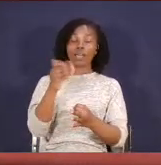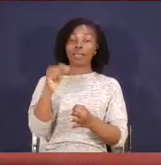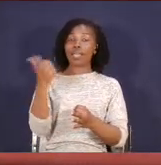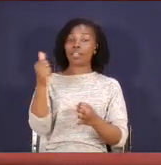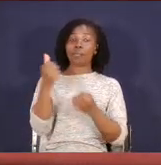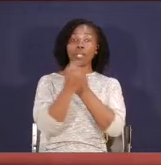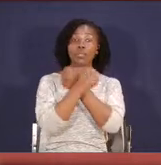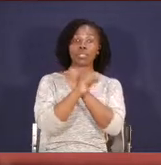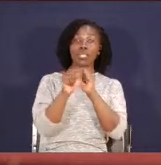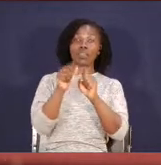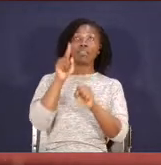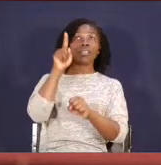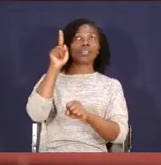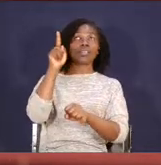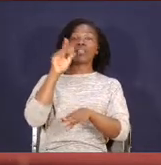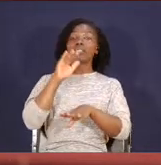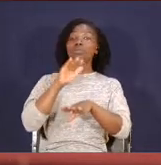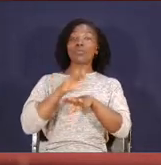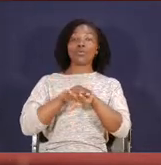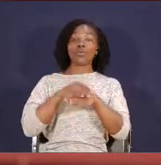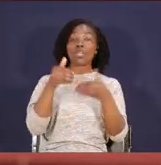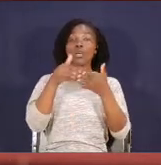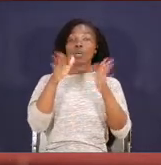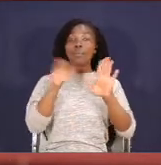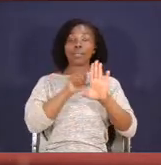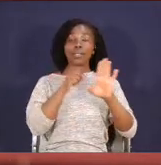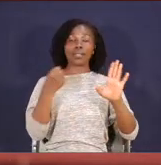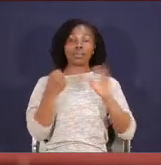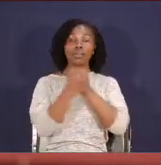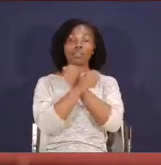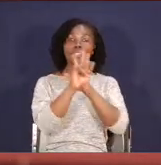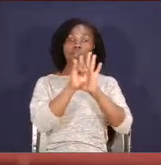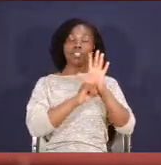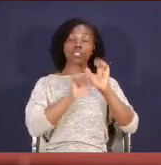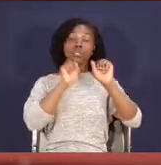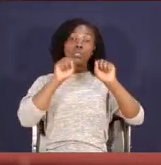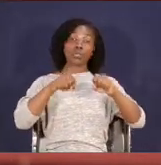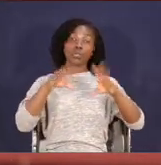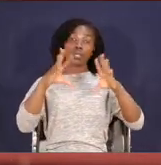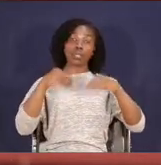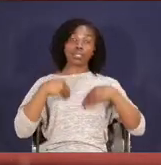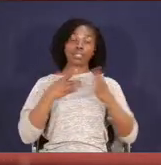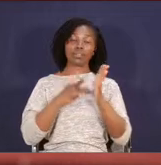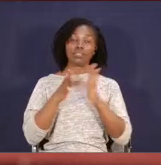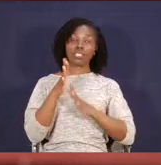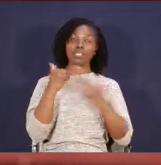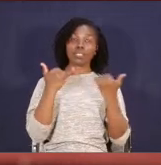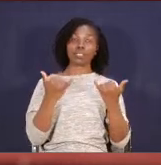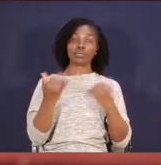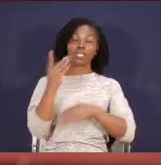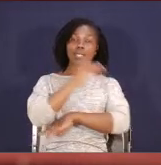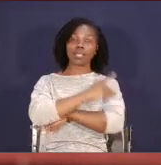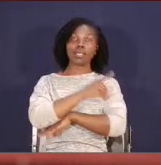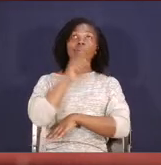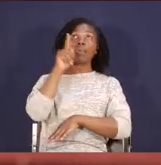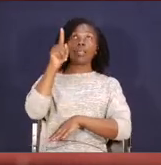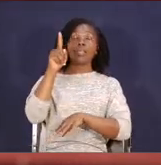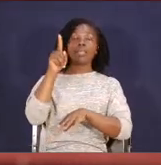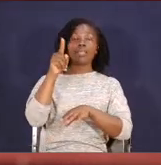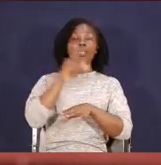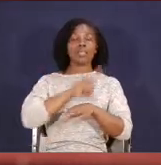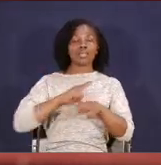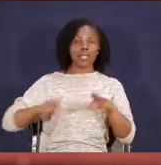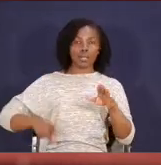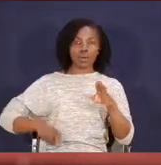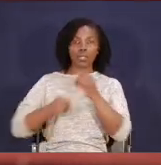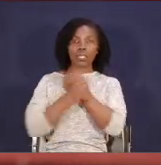has opened the door of salvation. You can receive Jesus today as your Lord and Savior. And you can walk out with